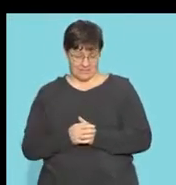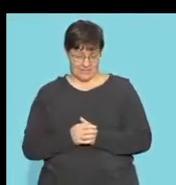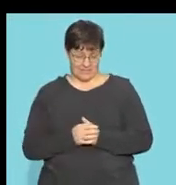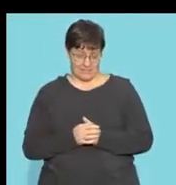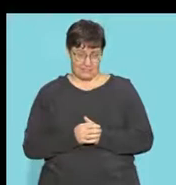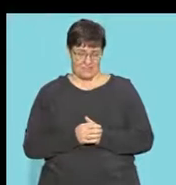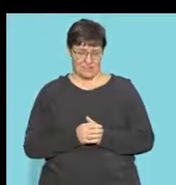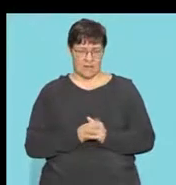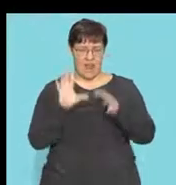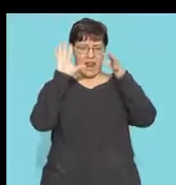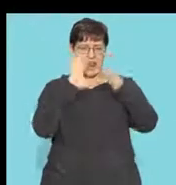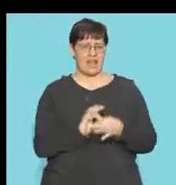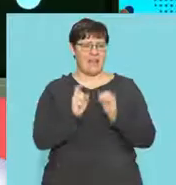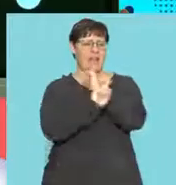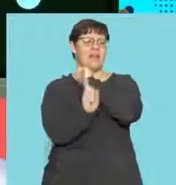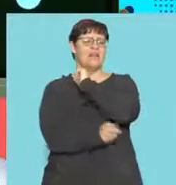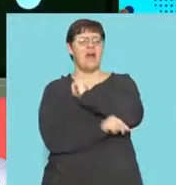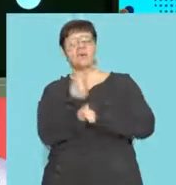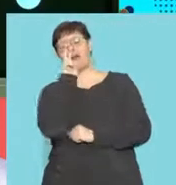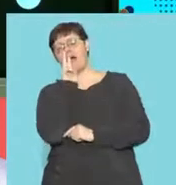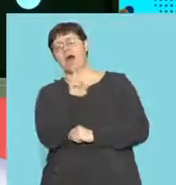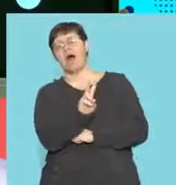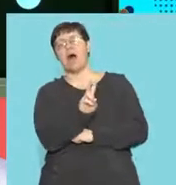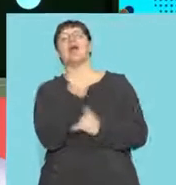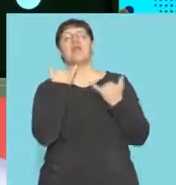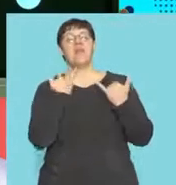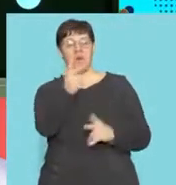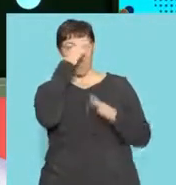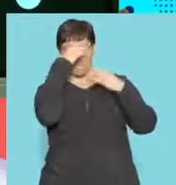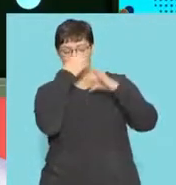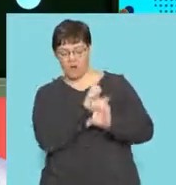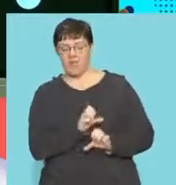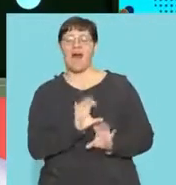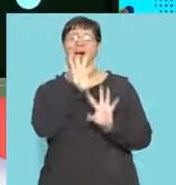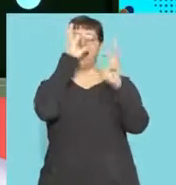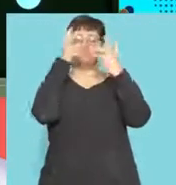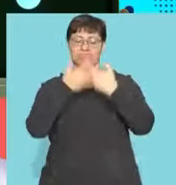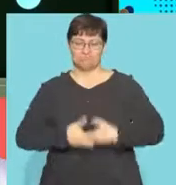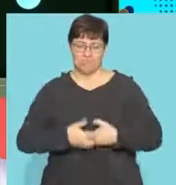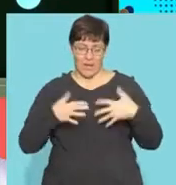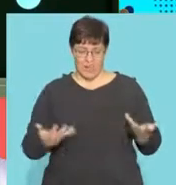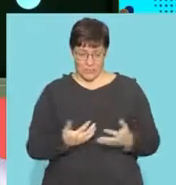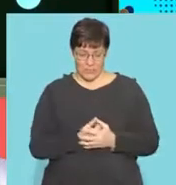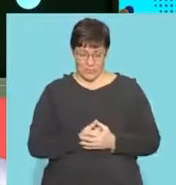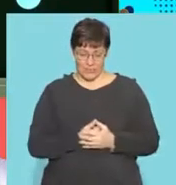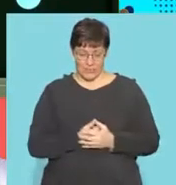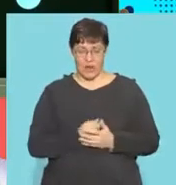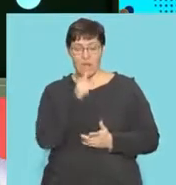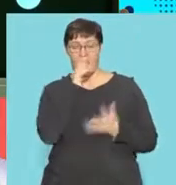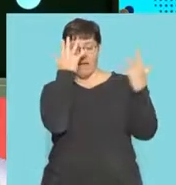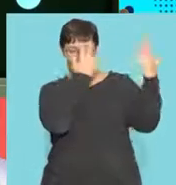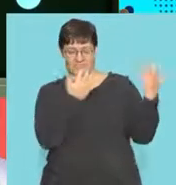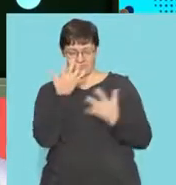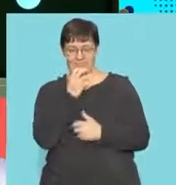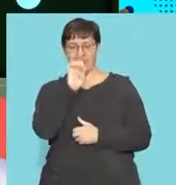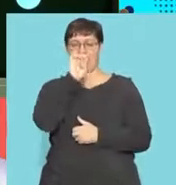look at the last linkage, it will really help us focus how things will fit together. because this is the